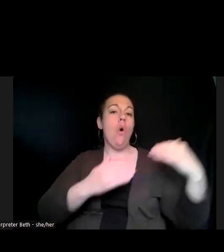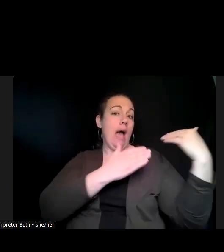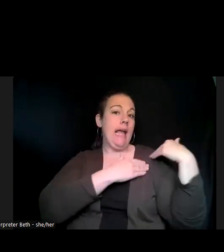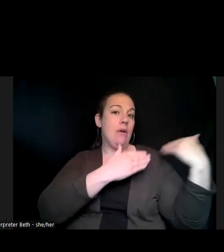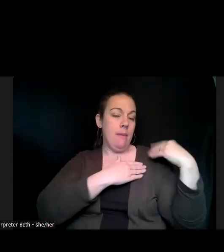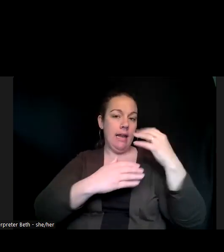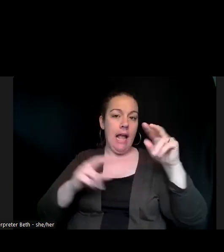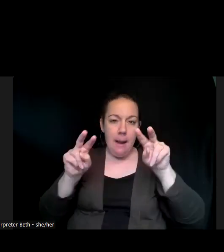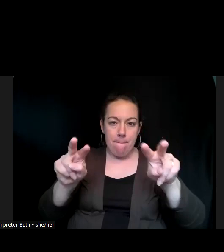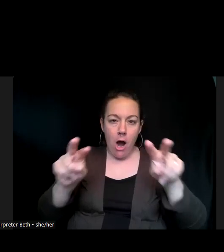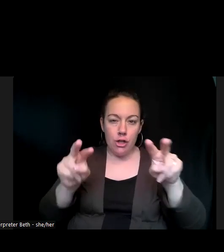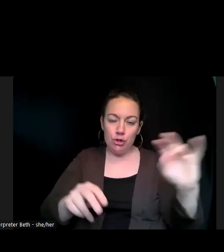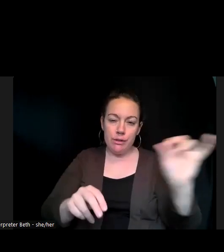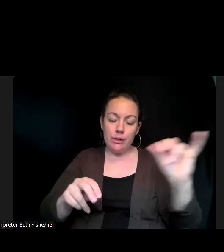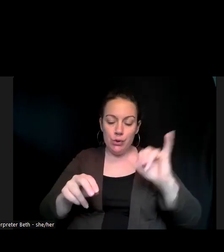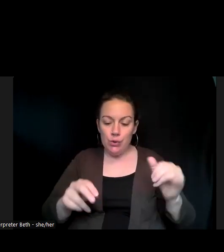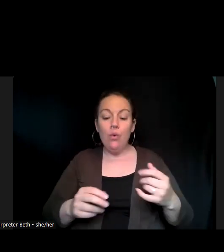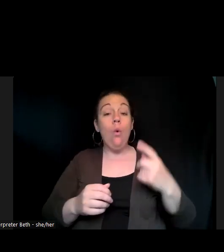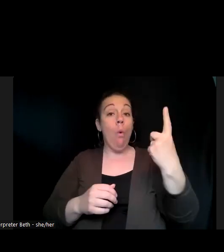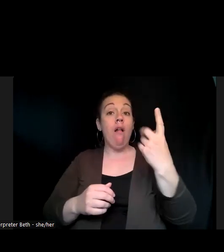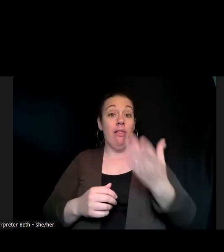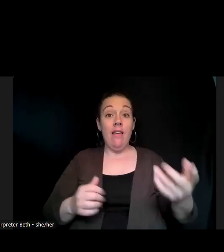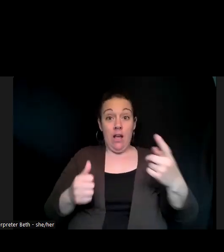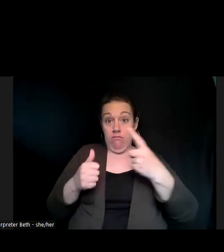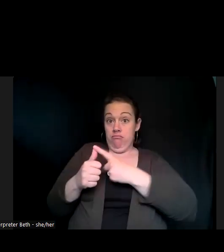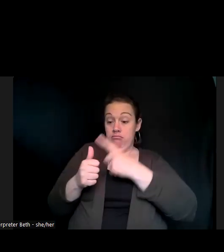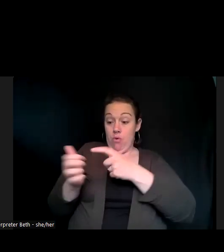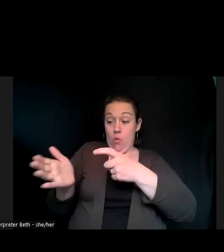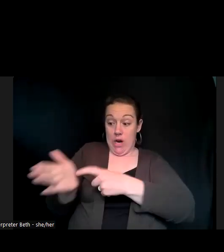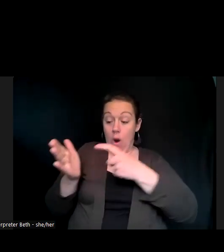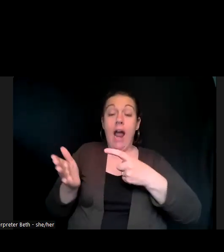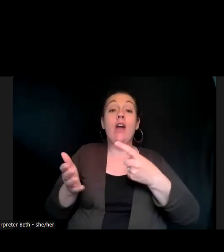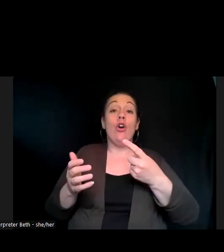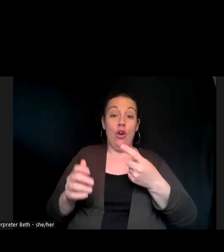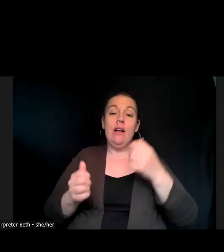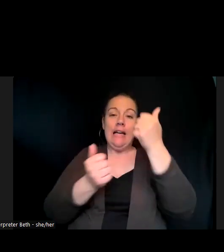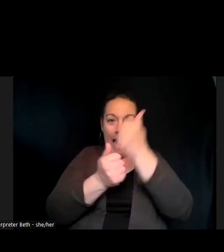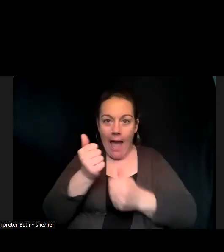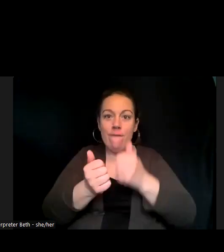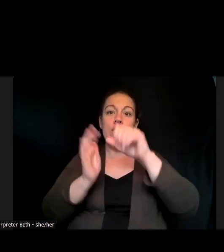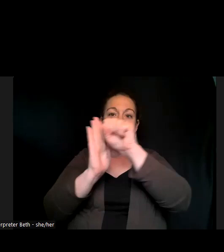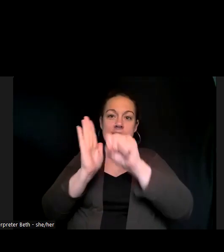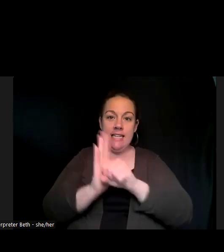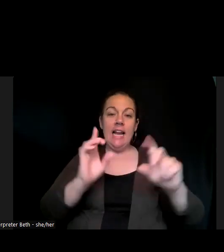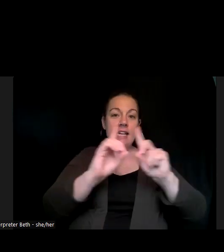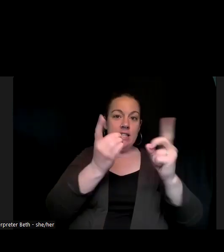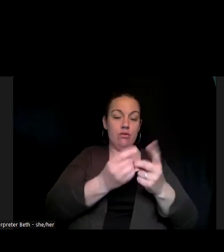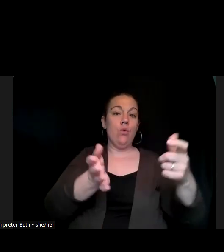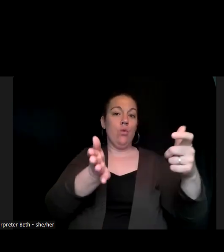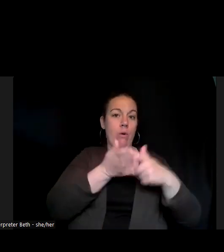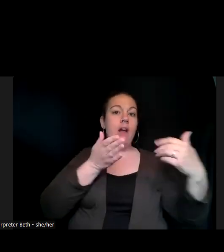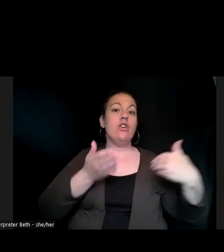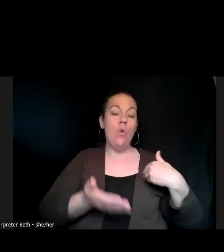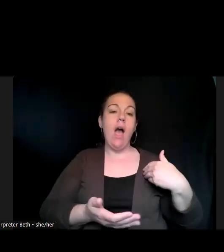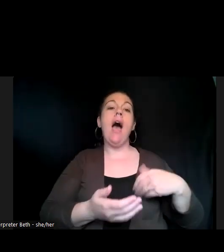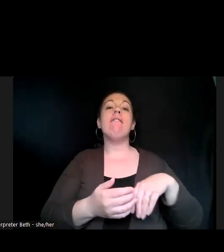we required from the onset of the plans that went out, every state and district is required to have a spending plan